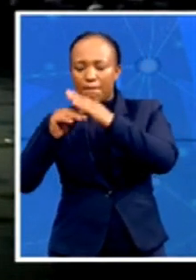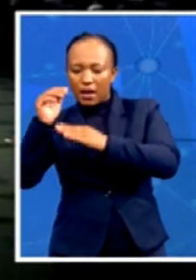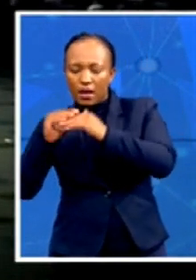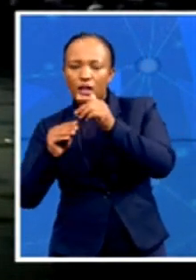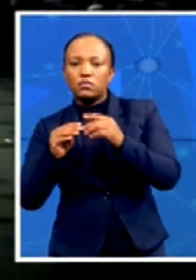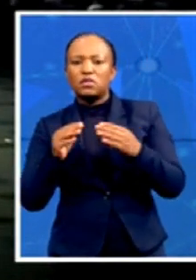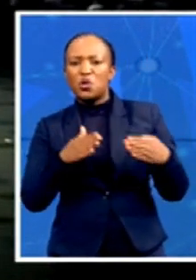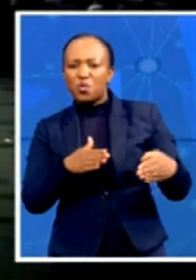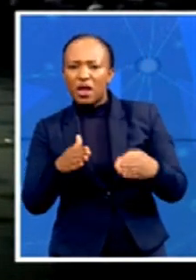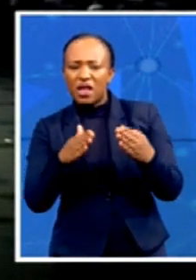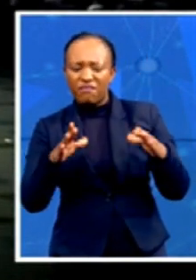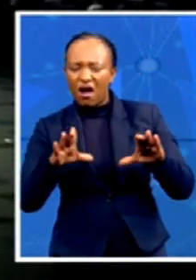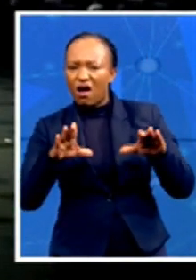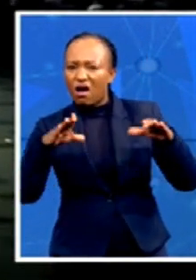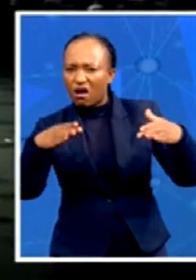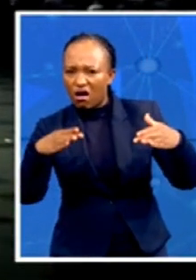school by school,